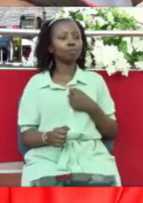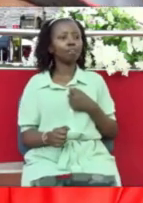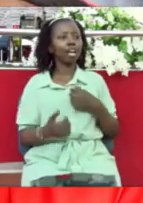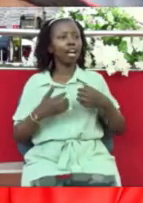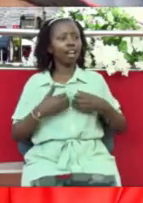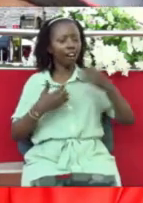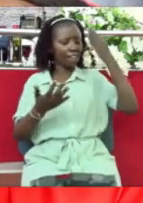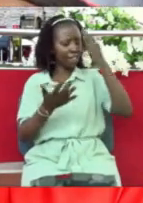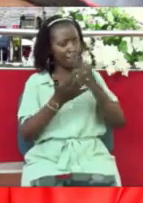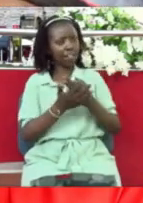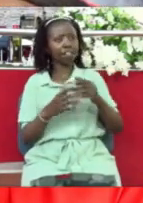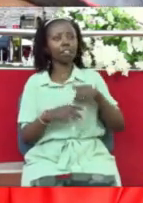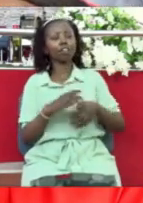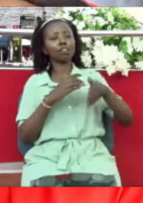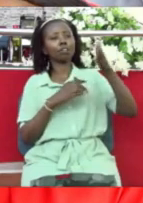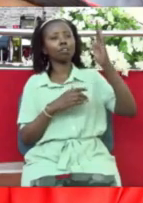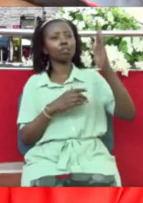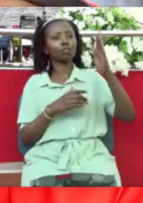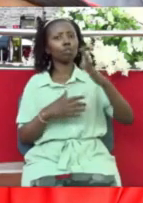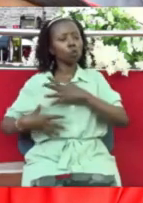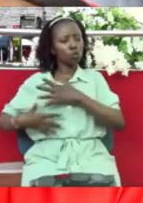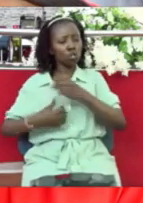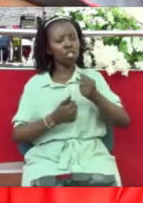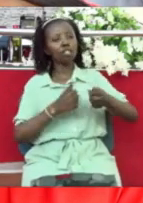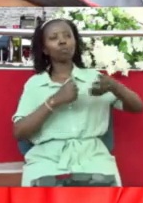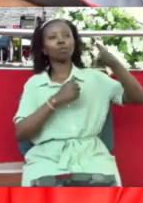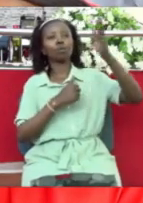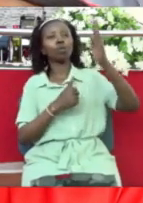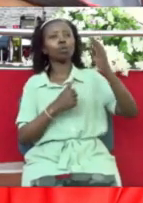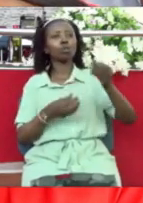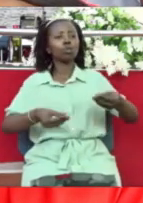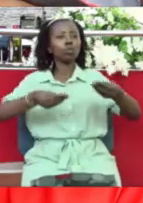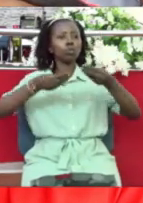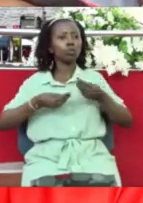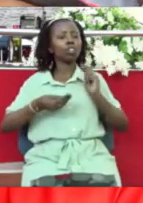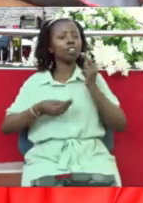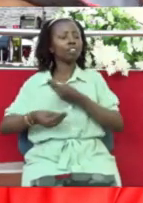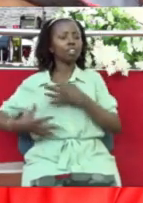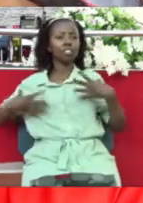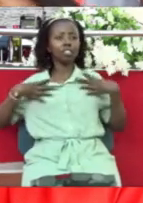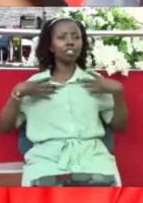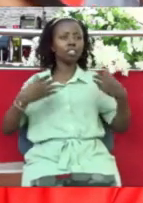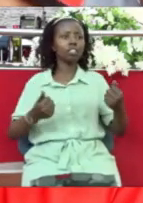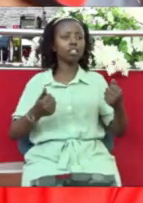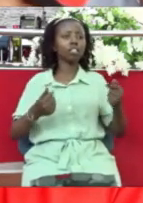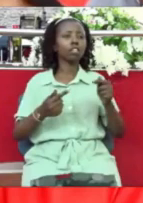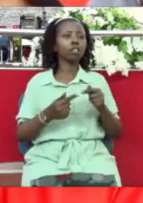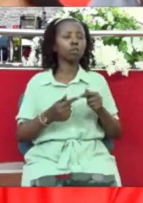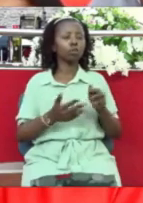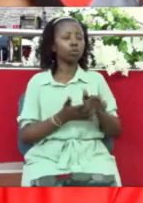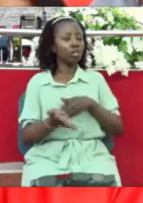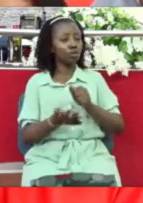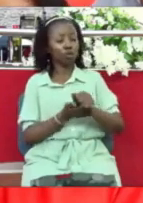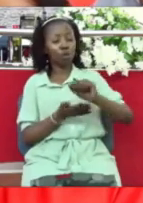him. Let's trust God to give us the strength to overcome those